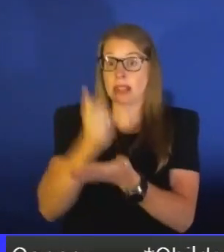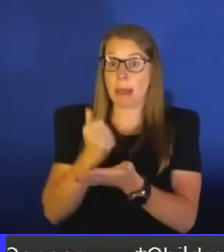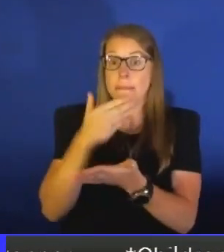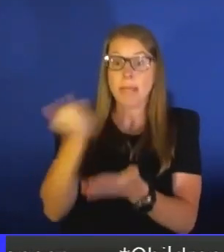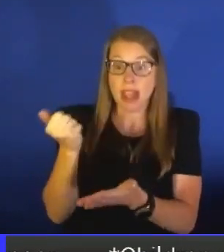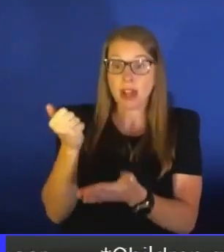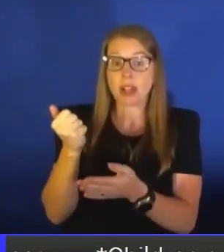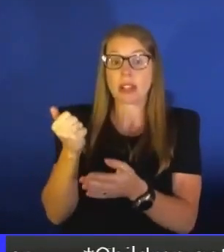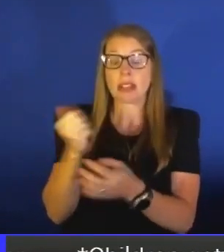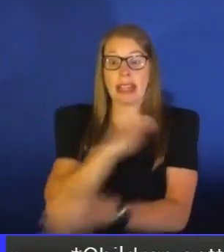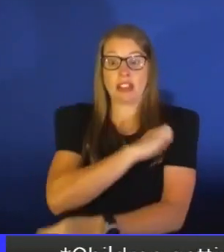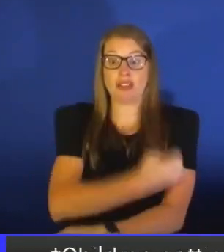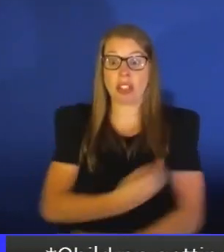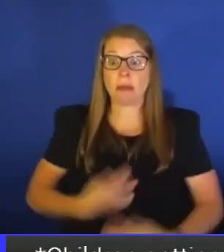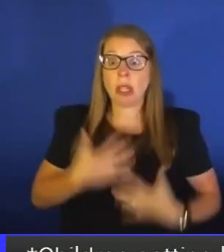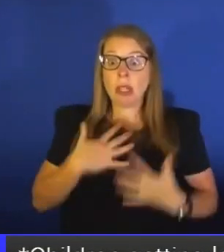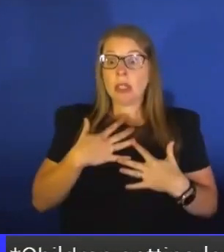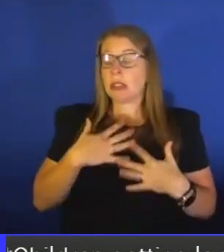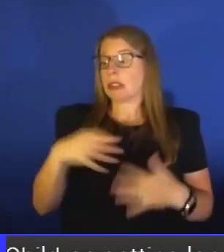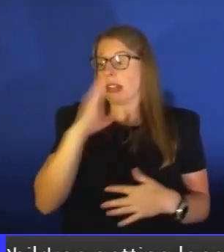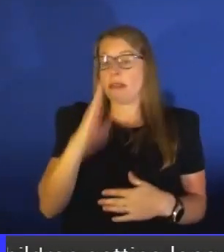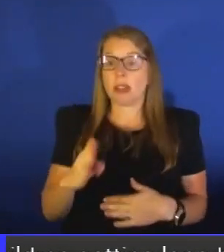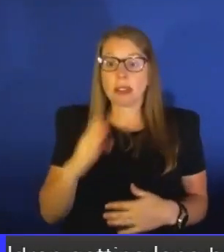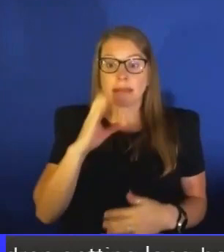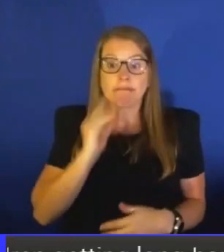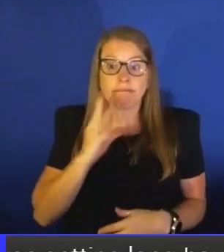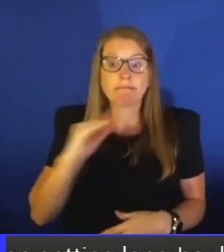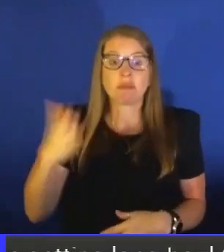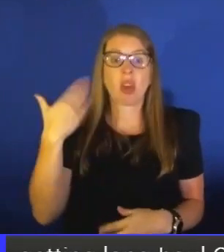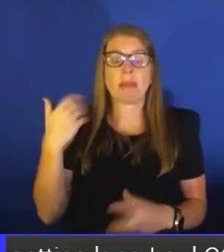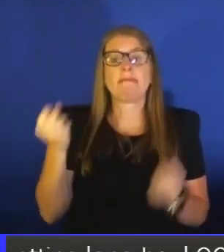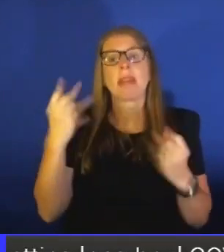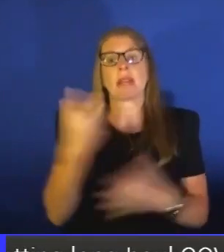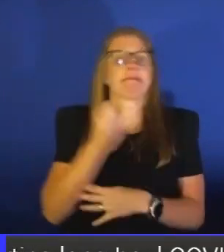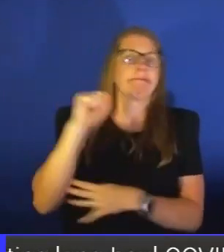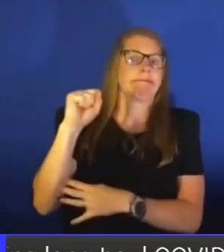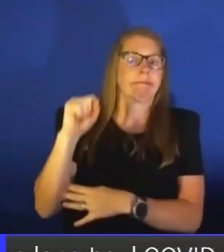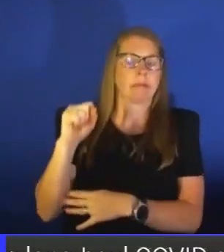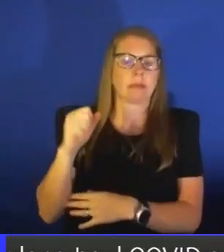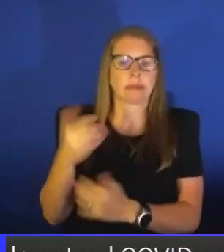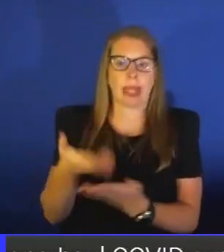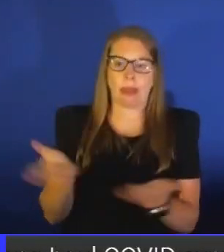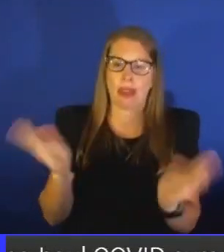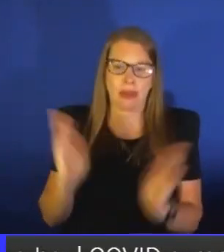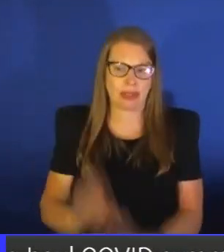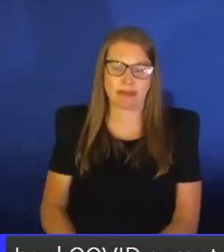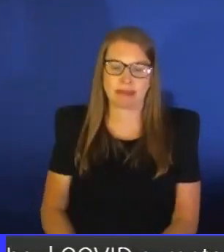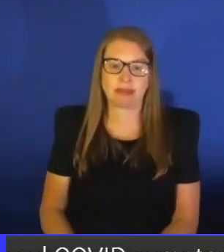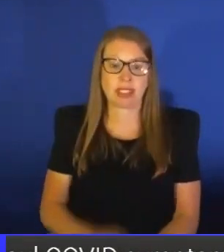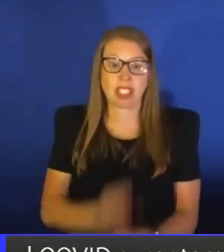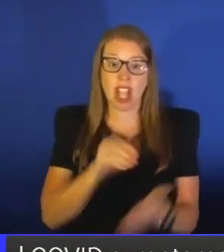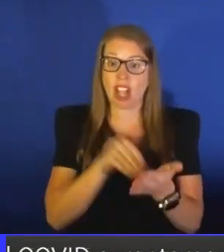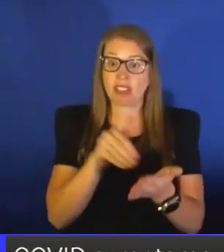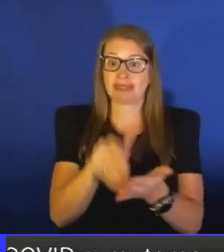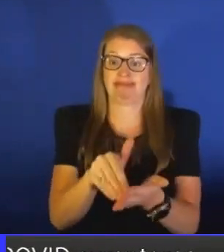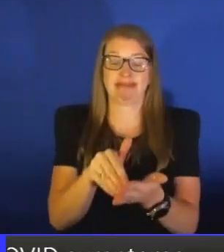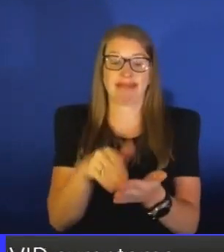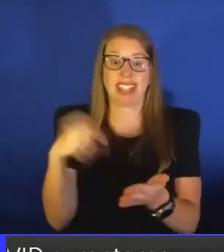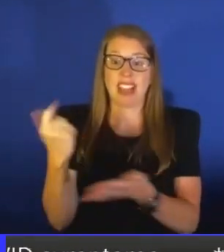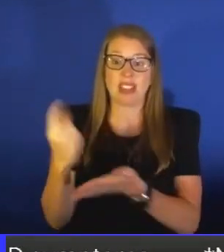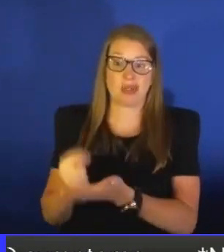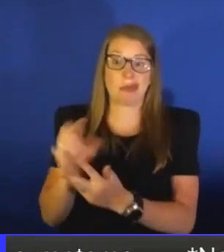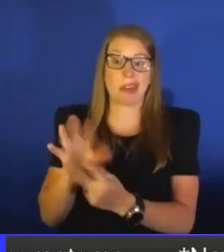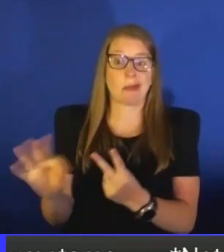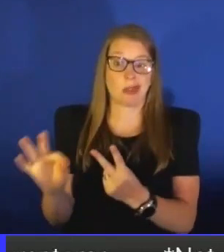like that. But there's a lot of resistance out there. And the other thing is just what I've already pointed out, there is quite often other treatment options other than